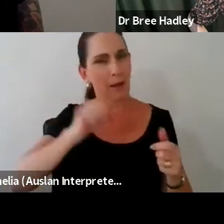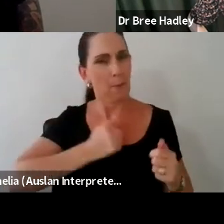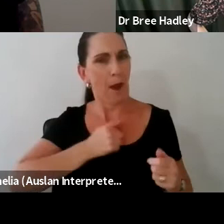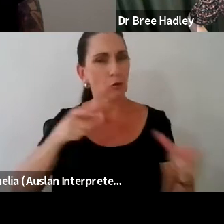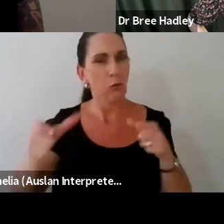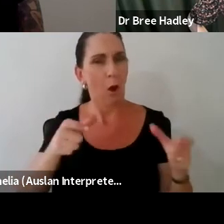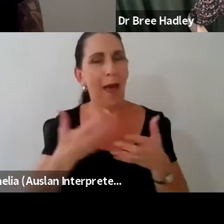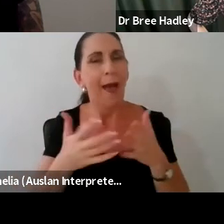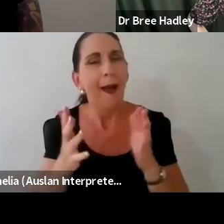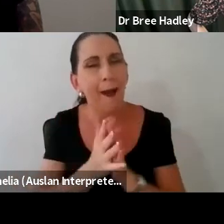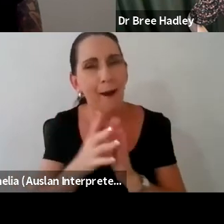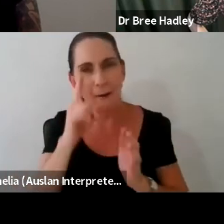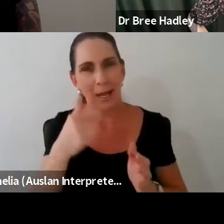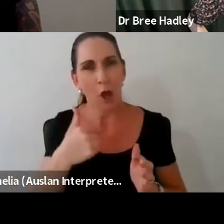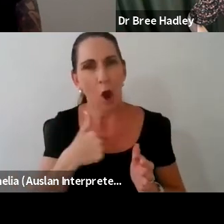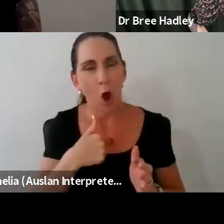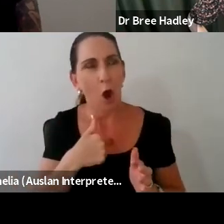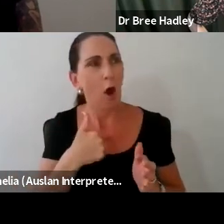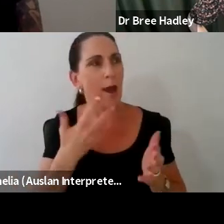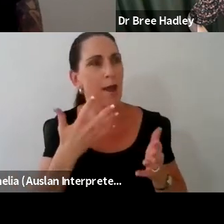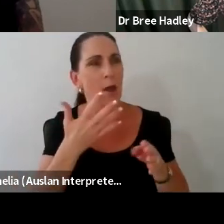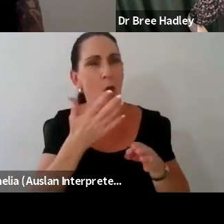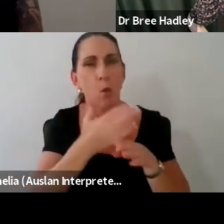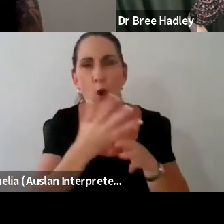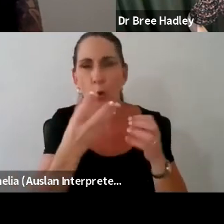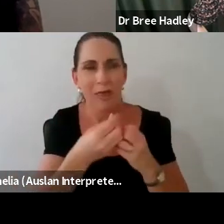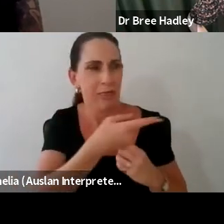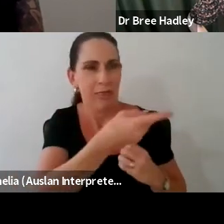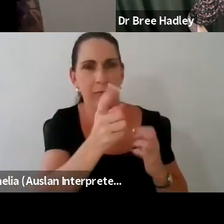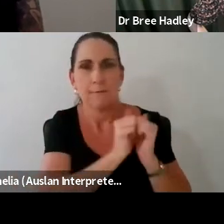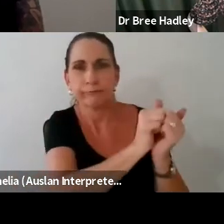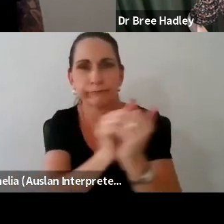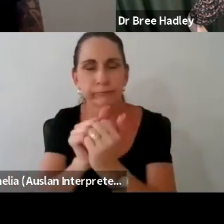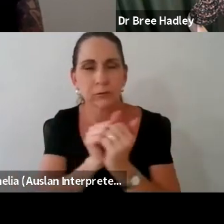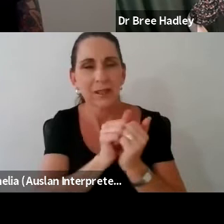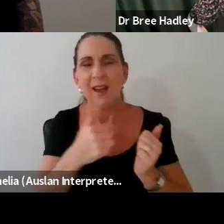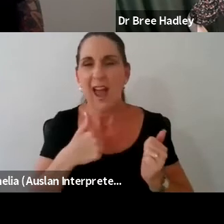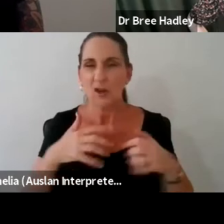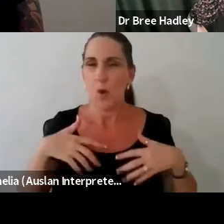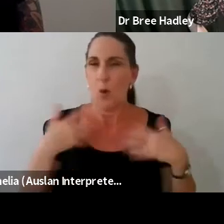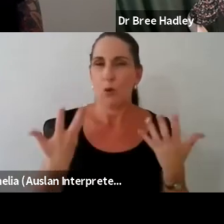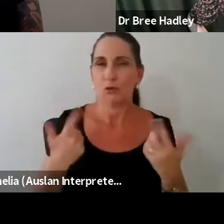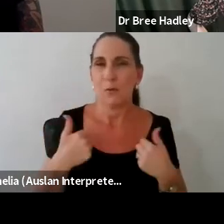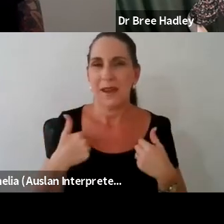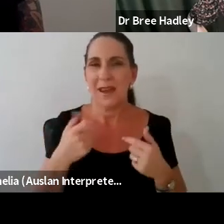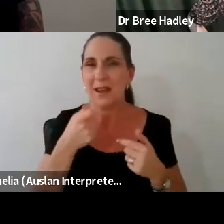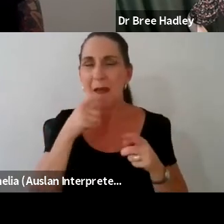for the people I work with rather than being